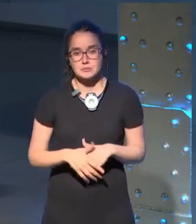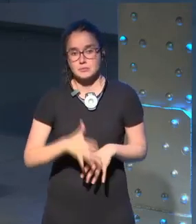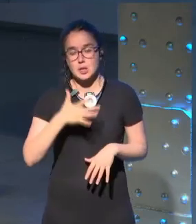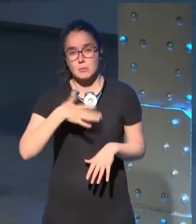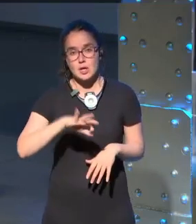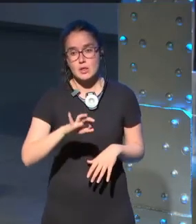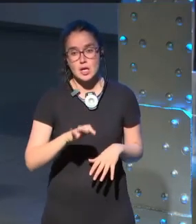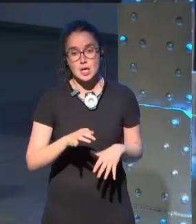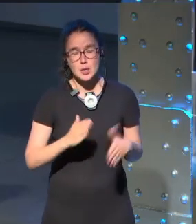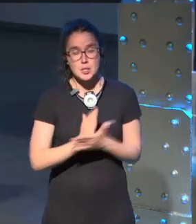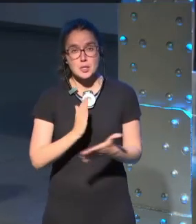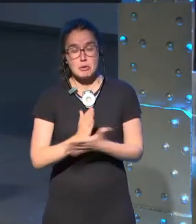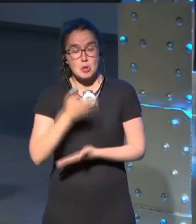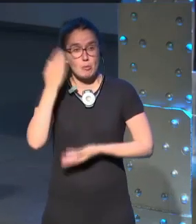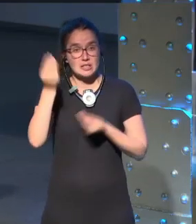know.